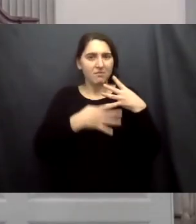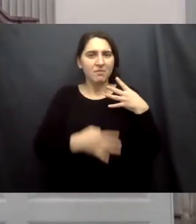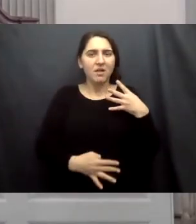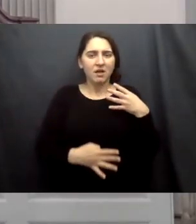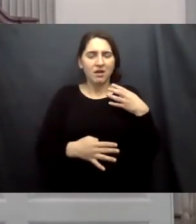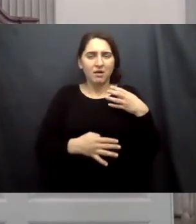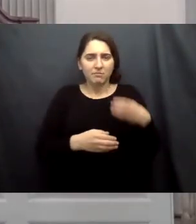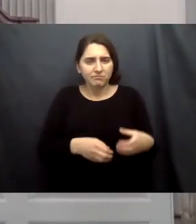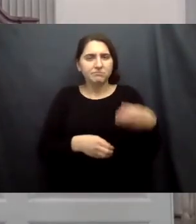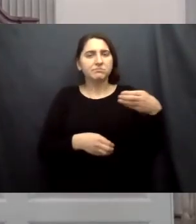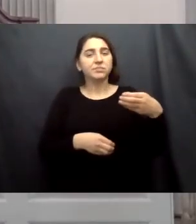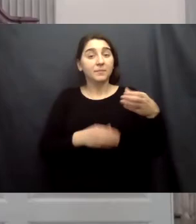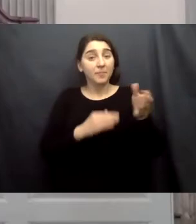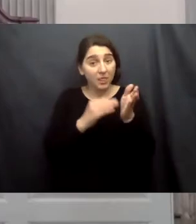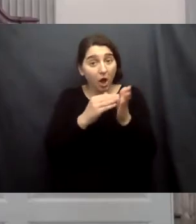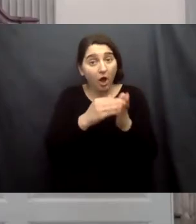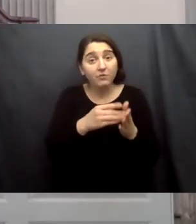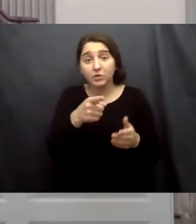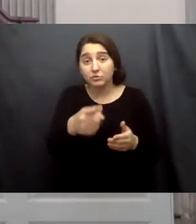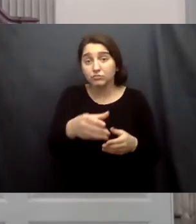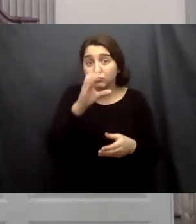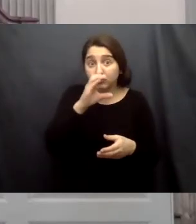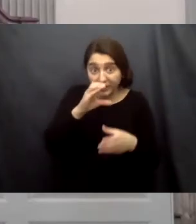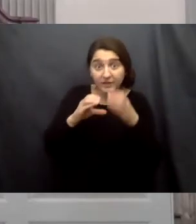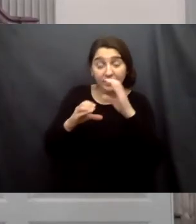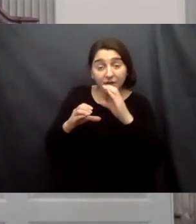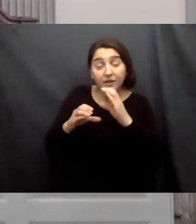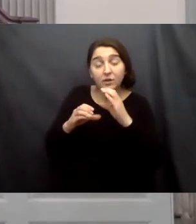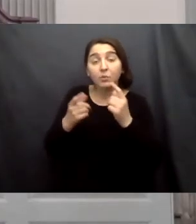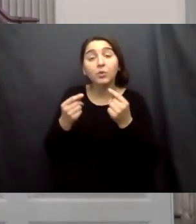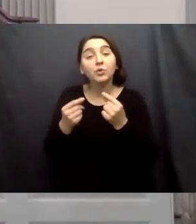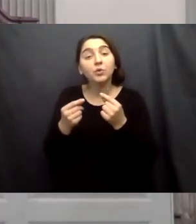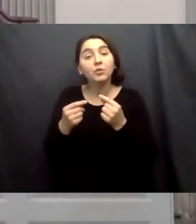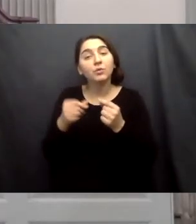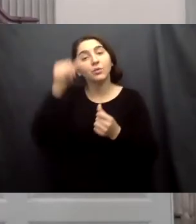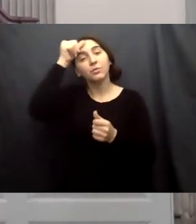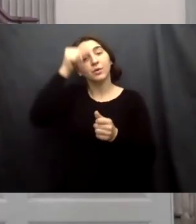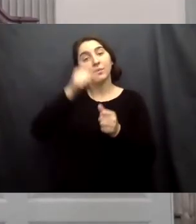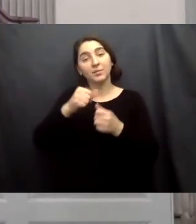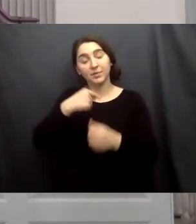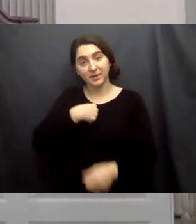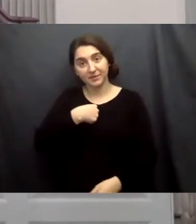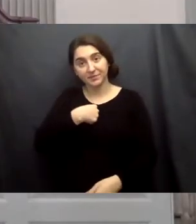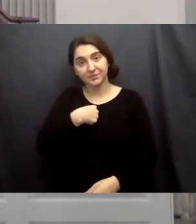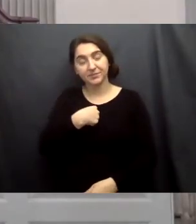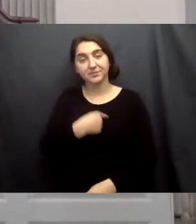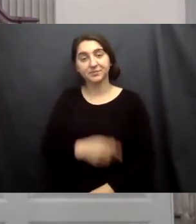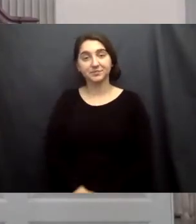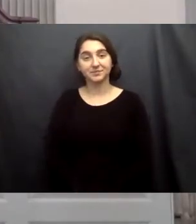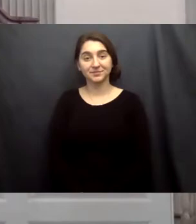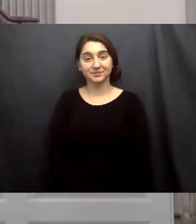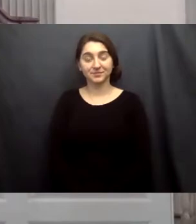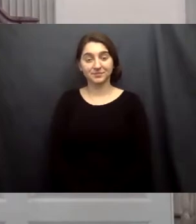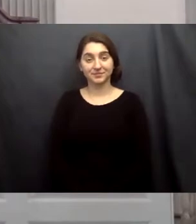in me. As often as you drink this, do so and remember